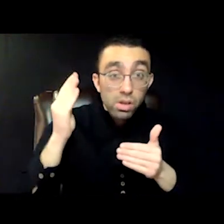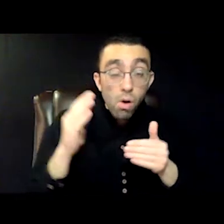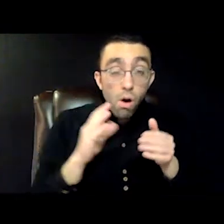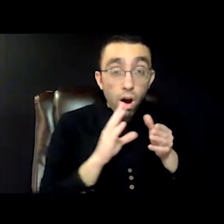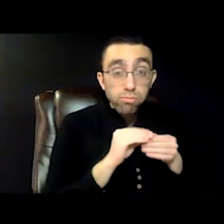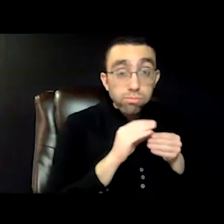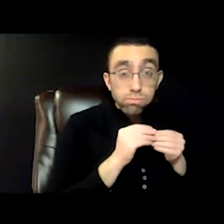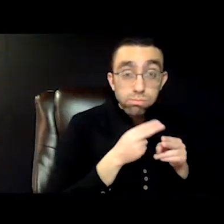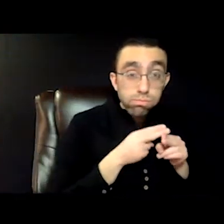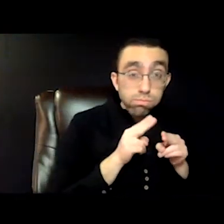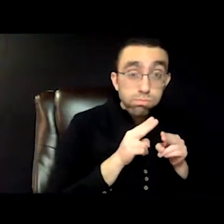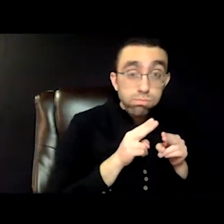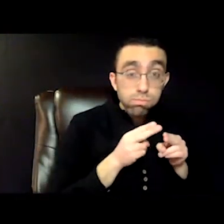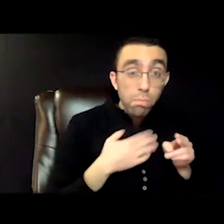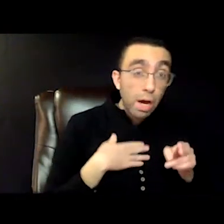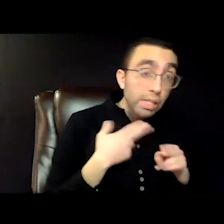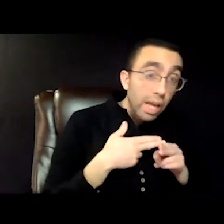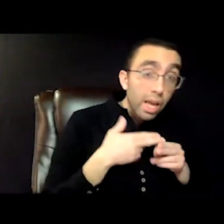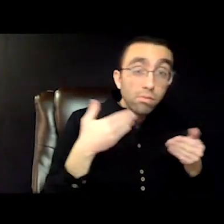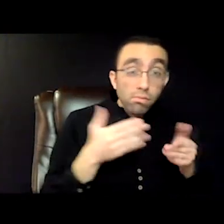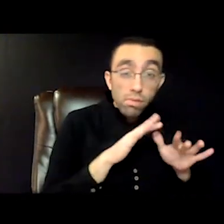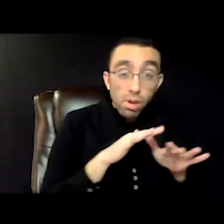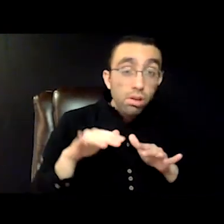you want me to present? Okay, I'm sorry. Yeah.